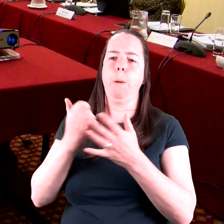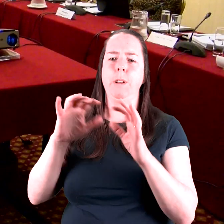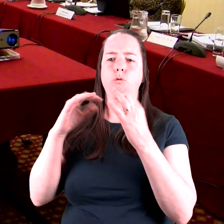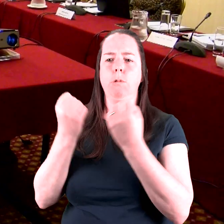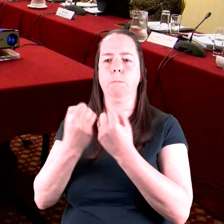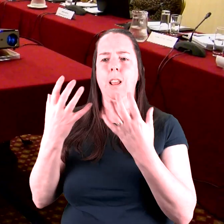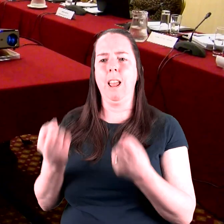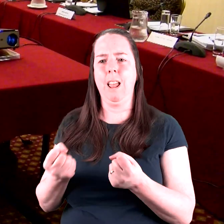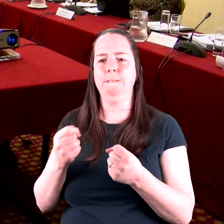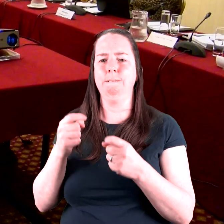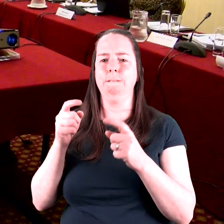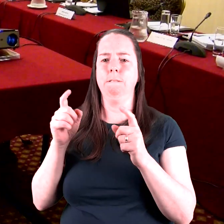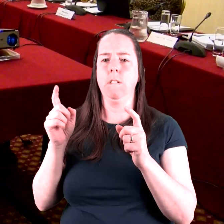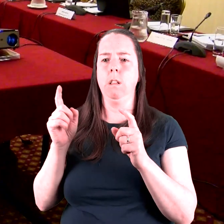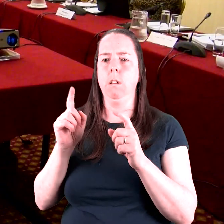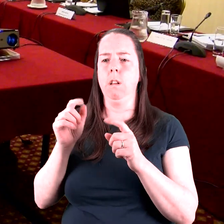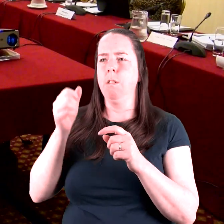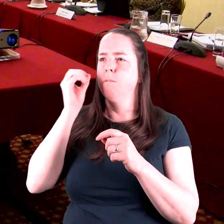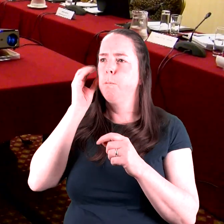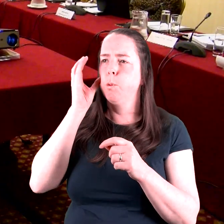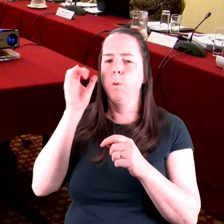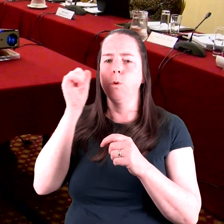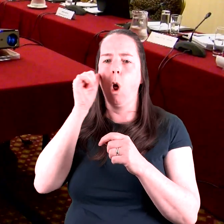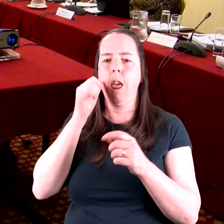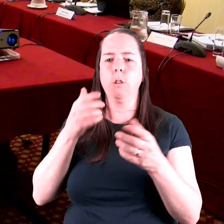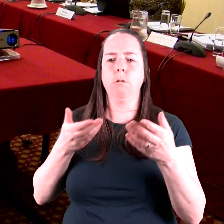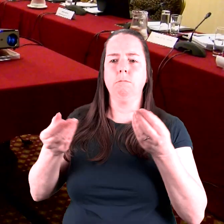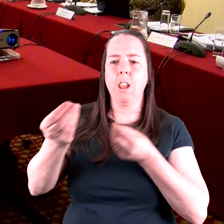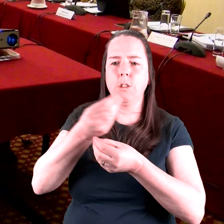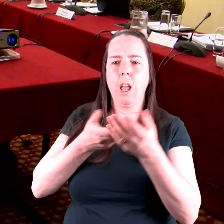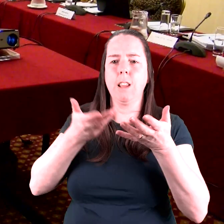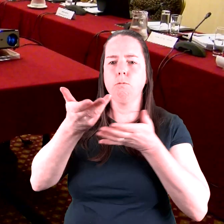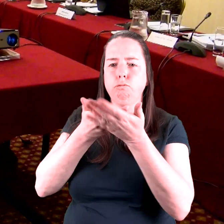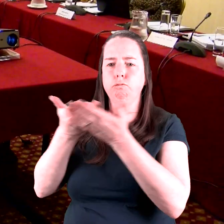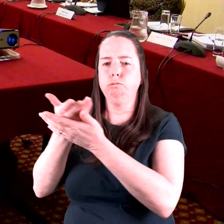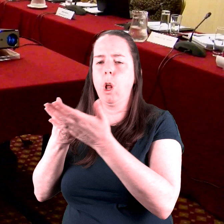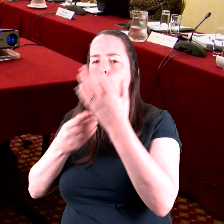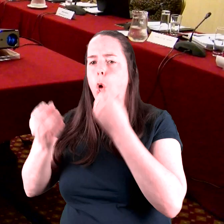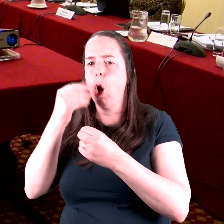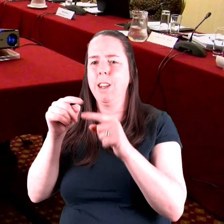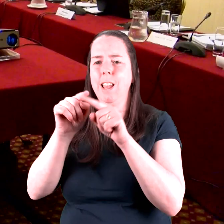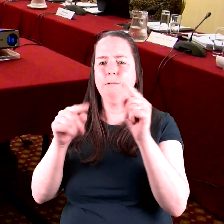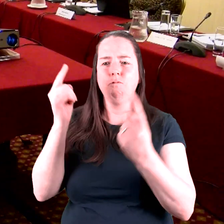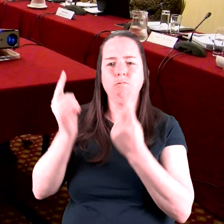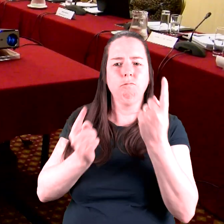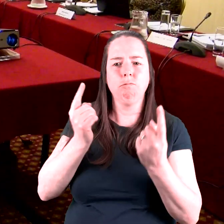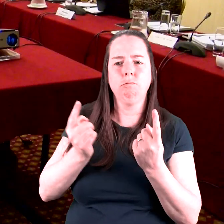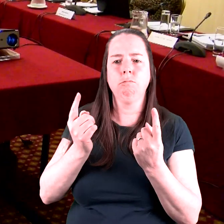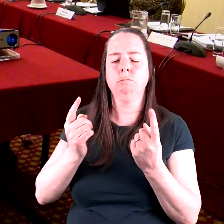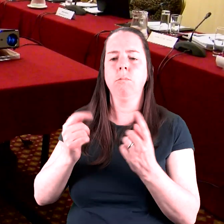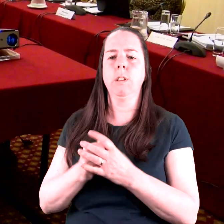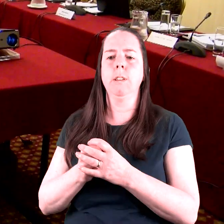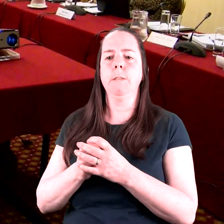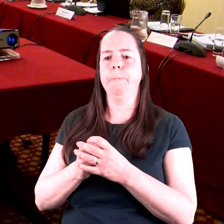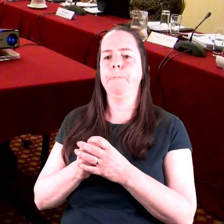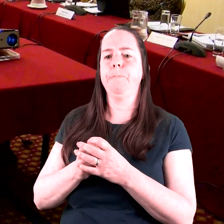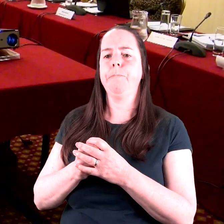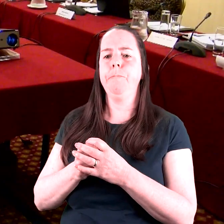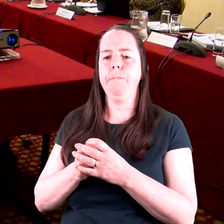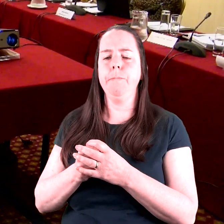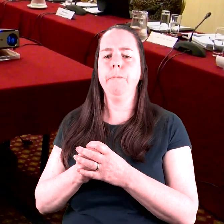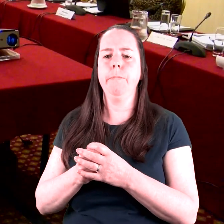fabulous groups now, what's the sort of knowledge exchange and way of connecting them or learning between them as well as